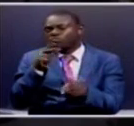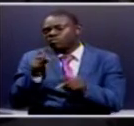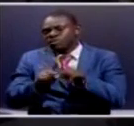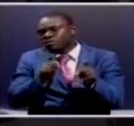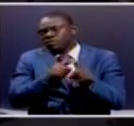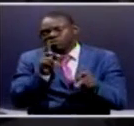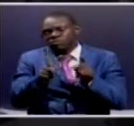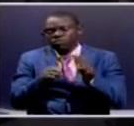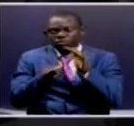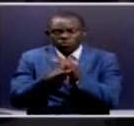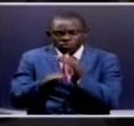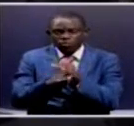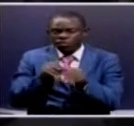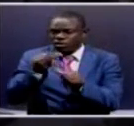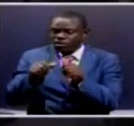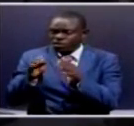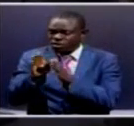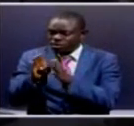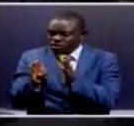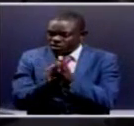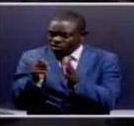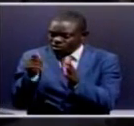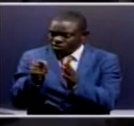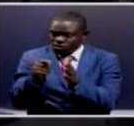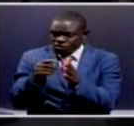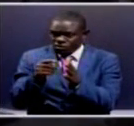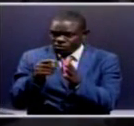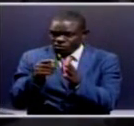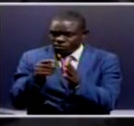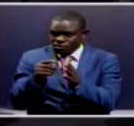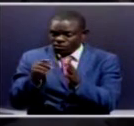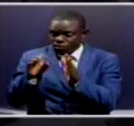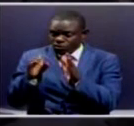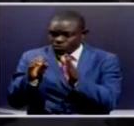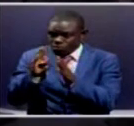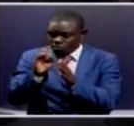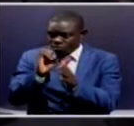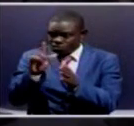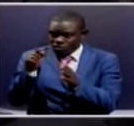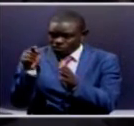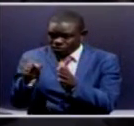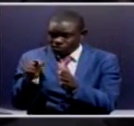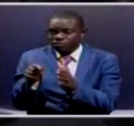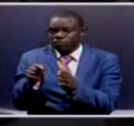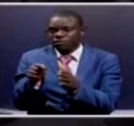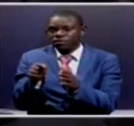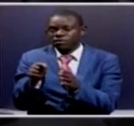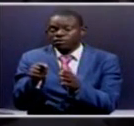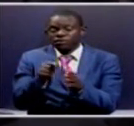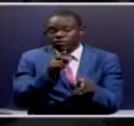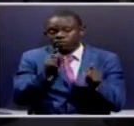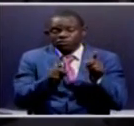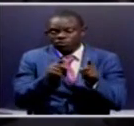bill, surely, with the greatest respect, to many of my colleagues there, some of them, I'm sorry to say,